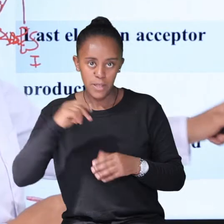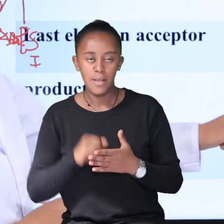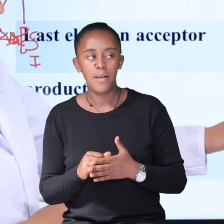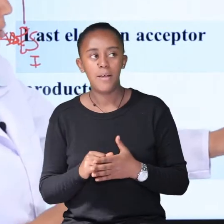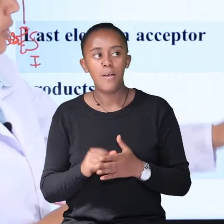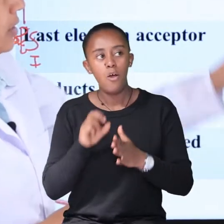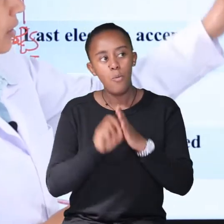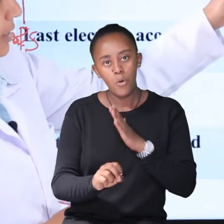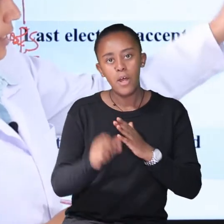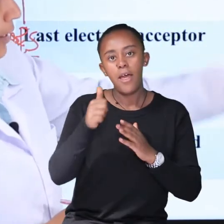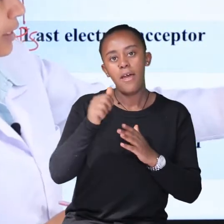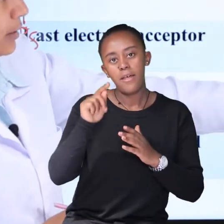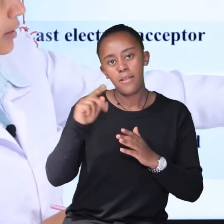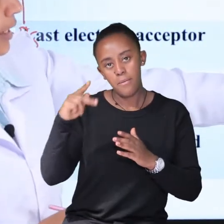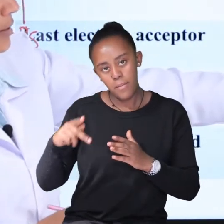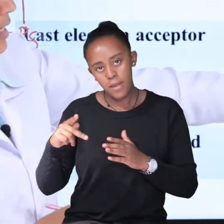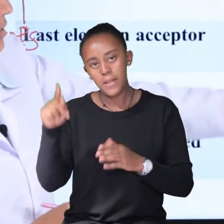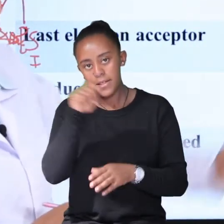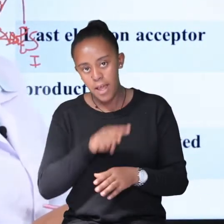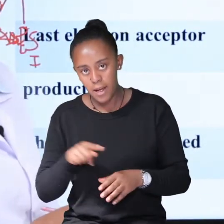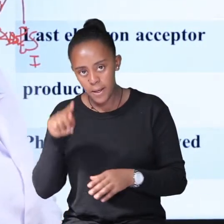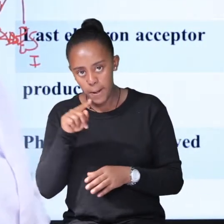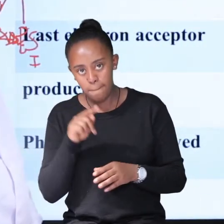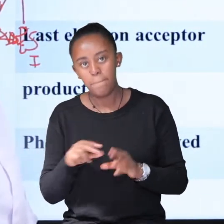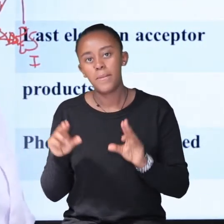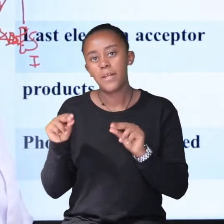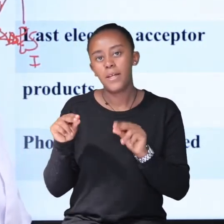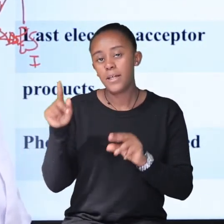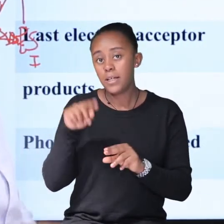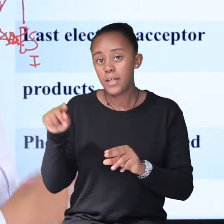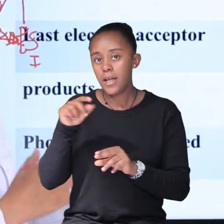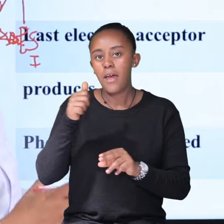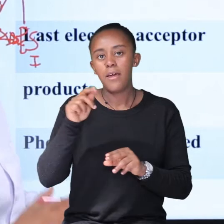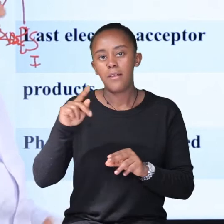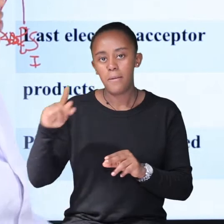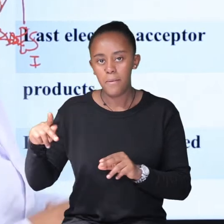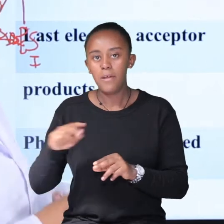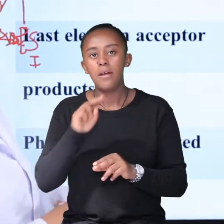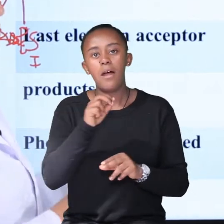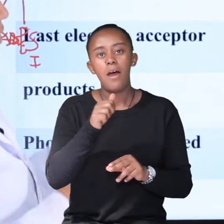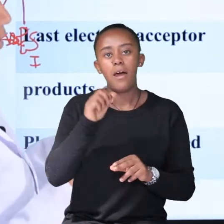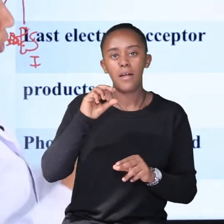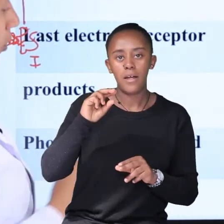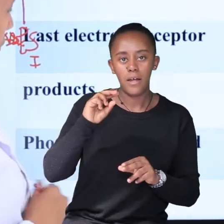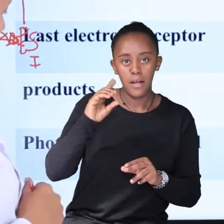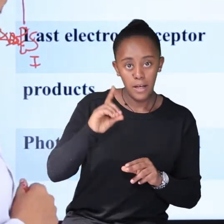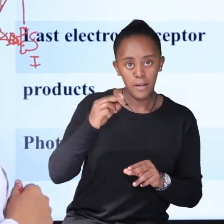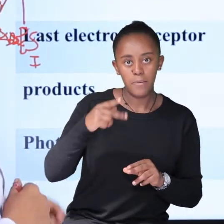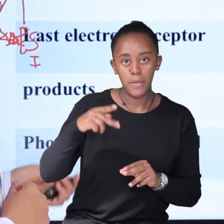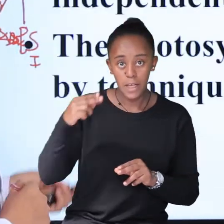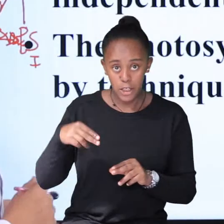Products are ATP in cyclic, and non-cyclic produce ATP, NADPH, and